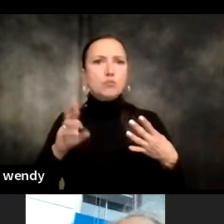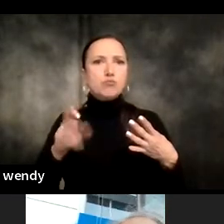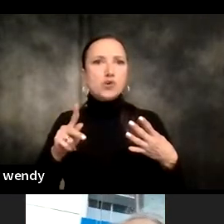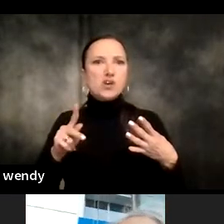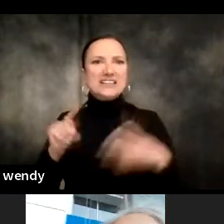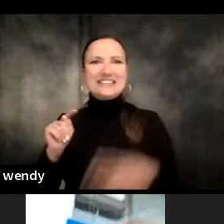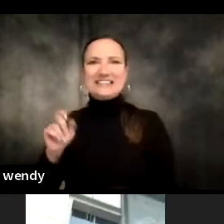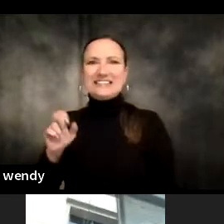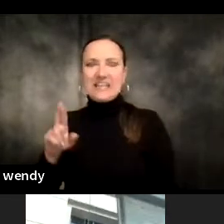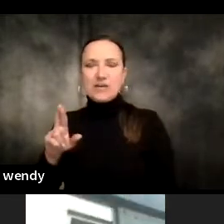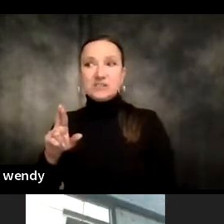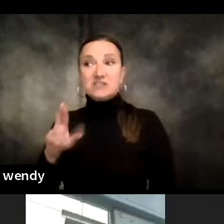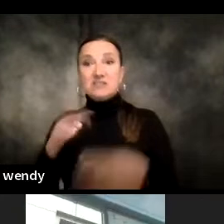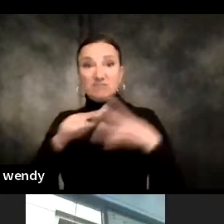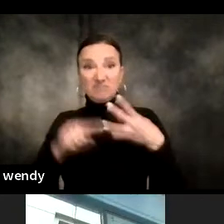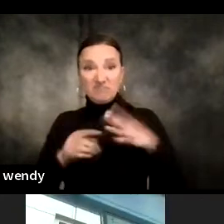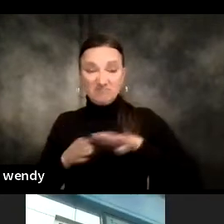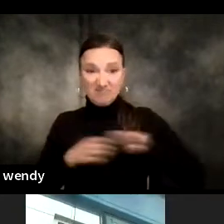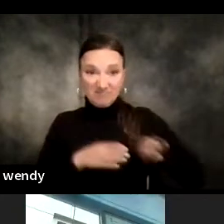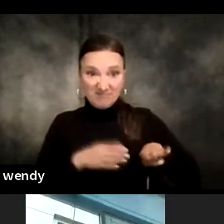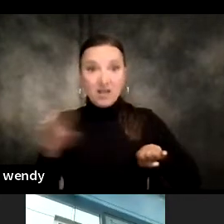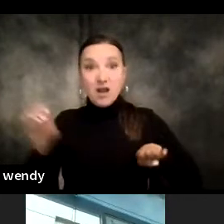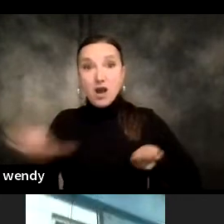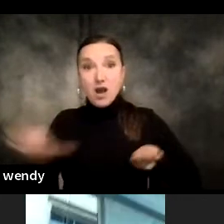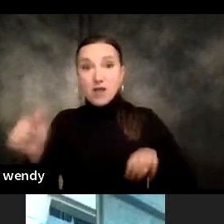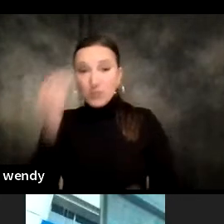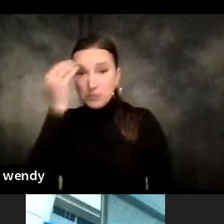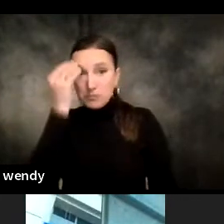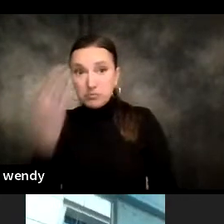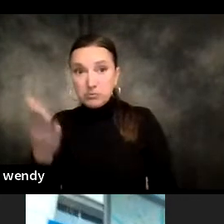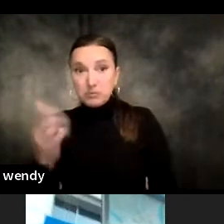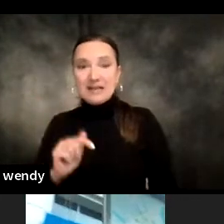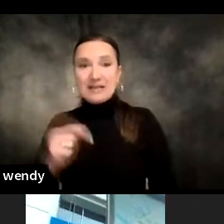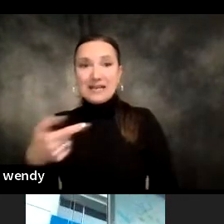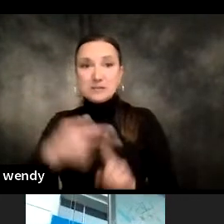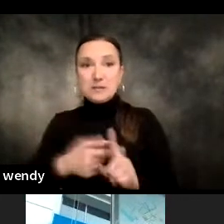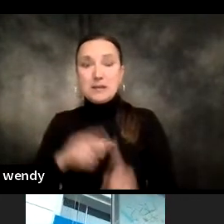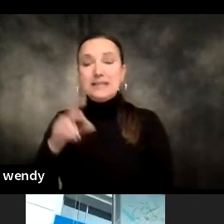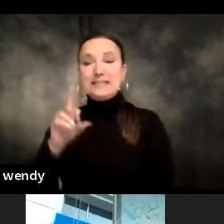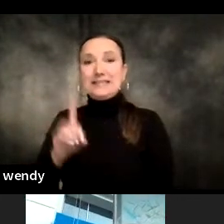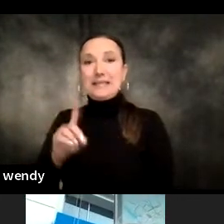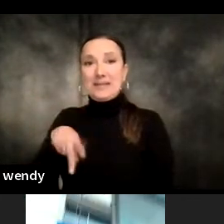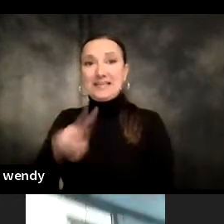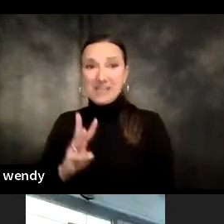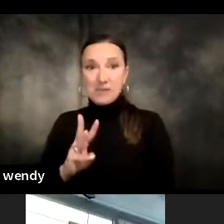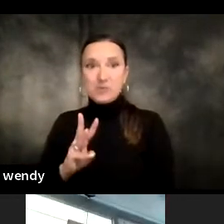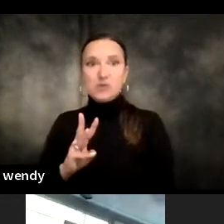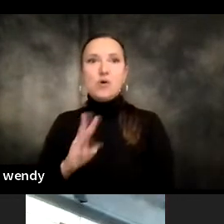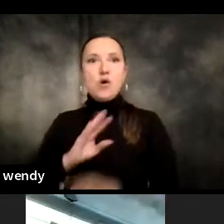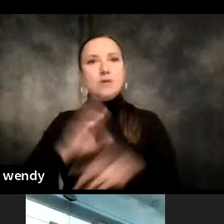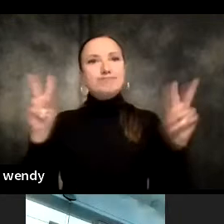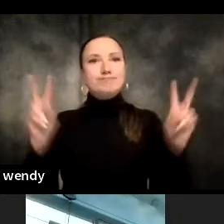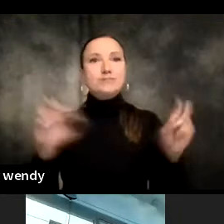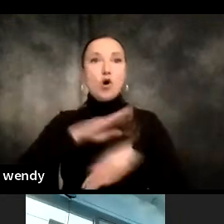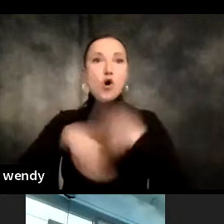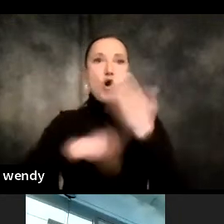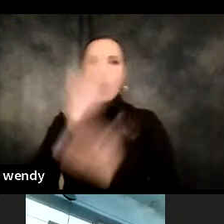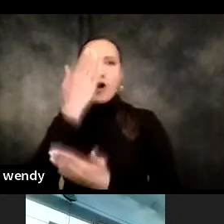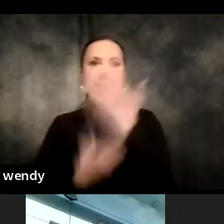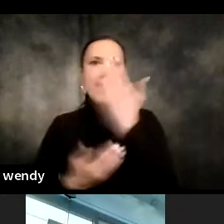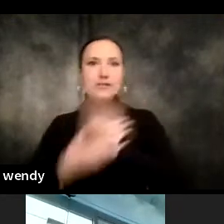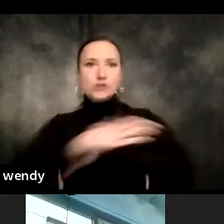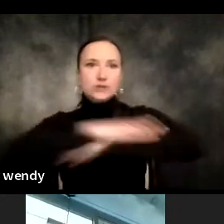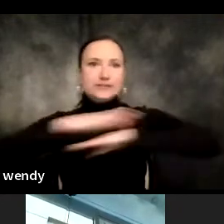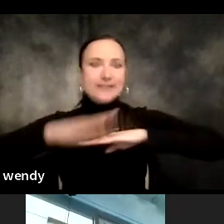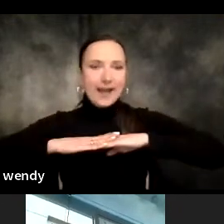Outside of that, just so people are aware, next month, DPW is holding an all hands on deck meeting with several offices